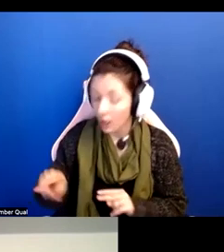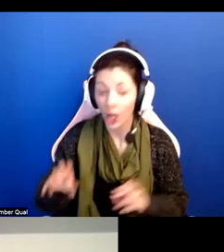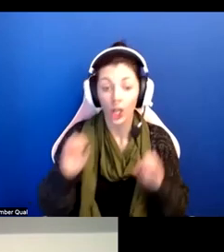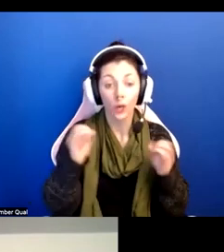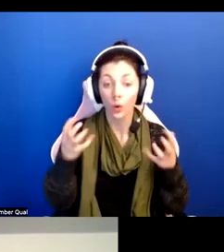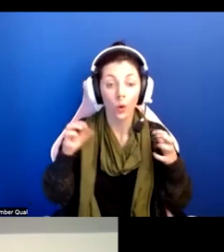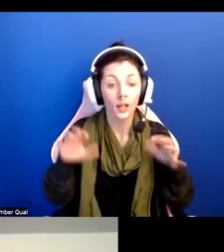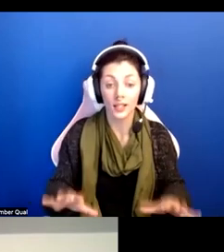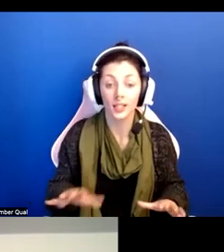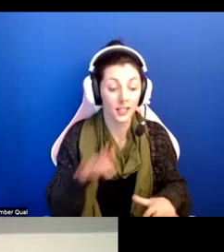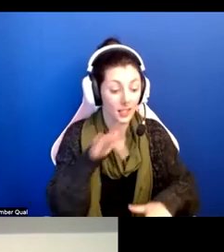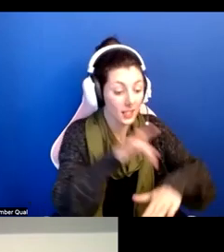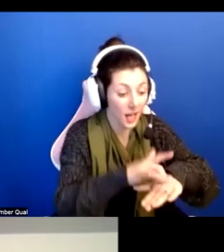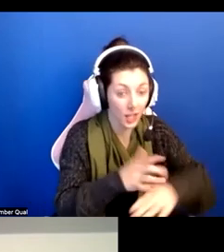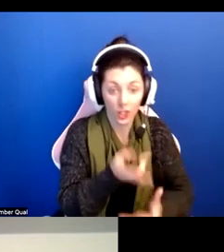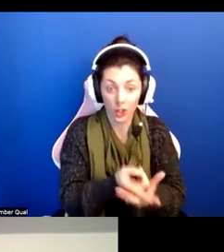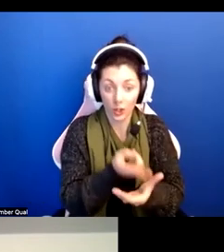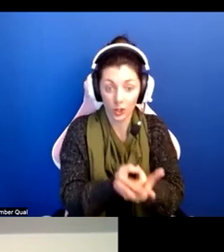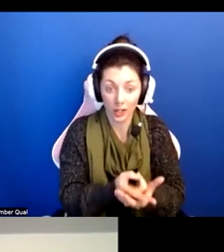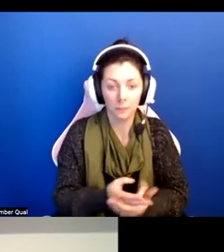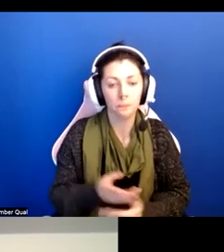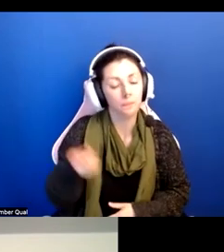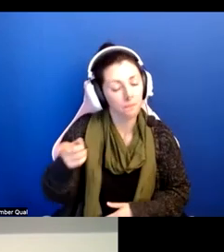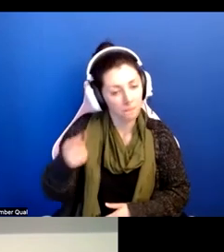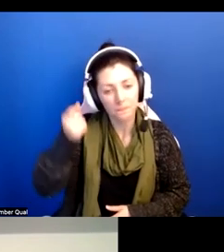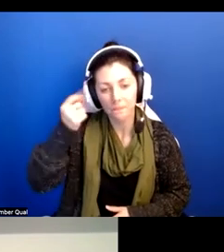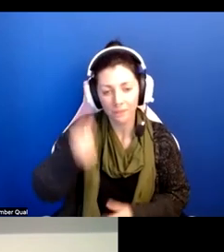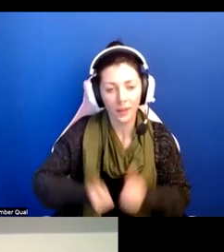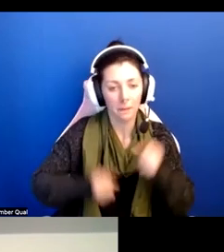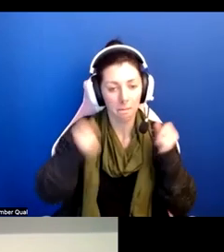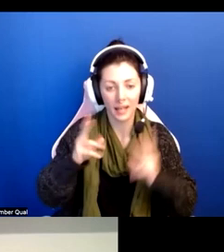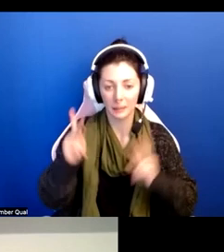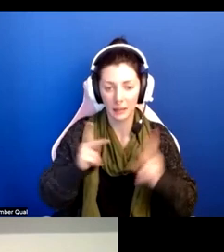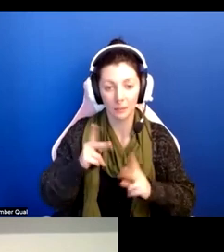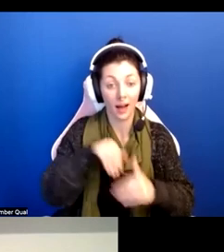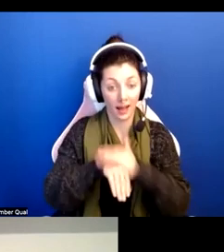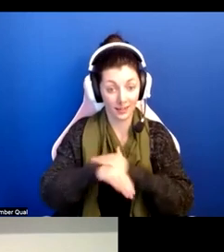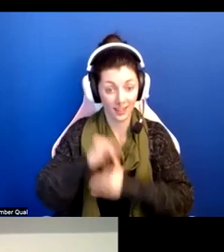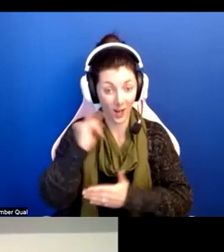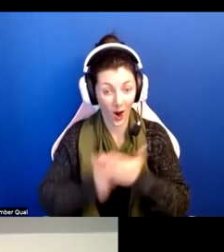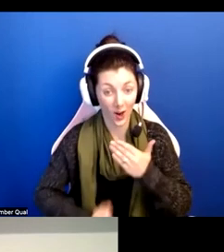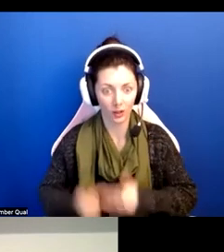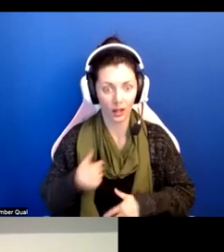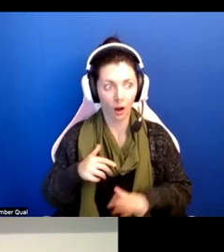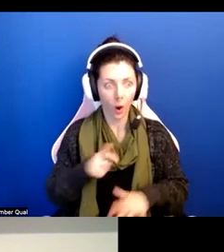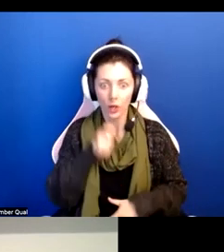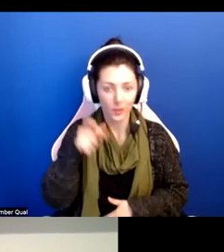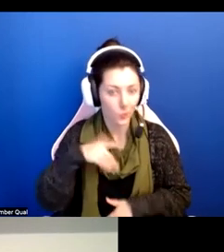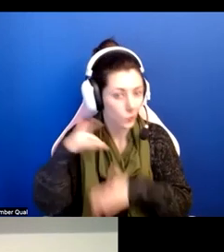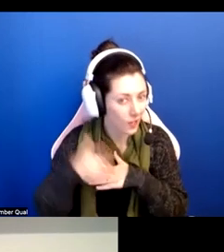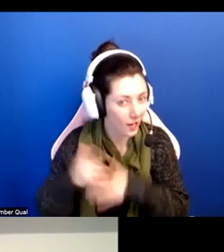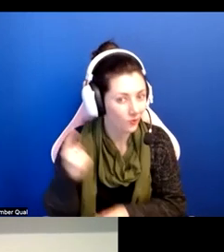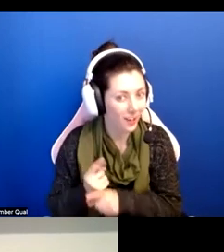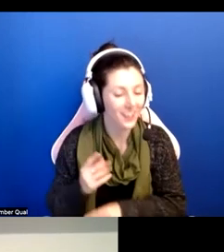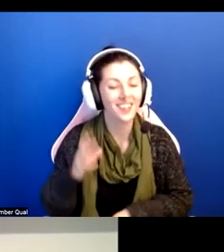so conditioned not to touch. So then they always have a visitor person who like invites people, and there's something so playful about